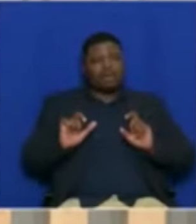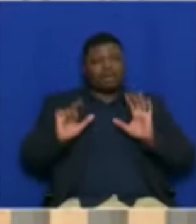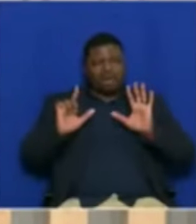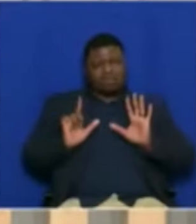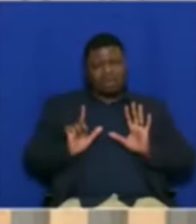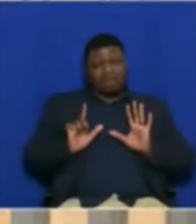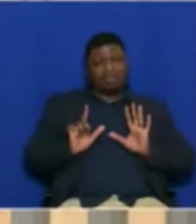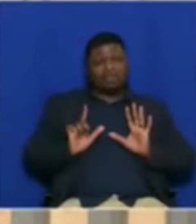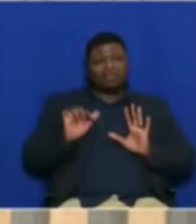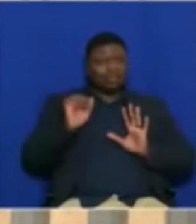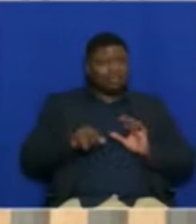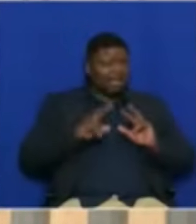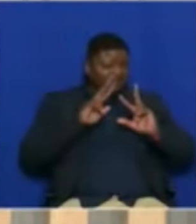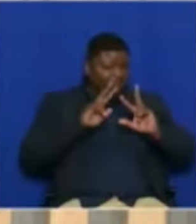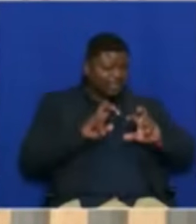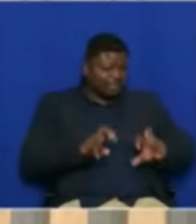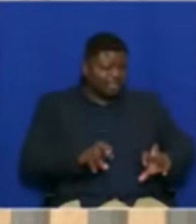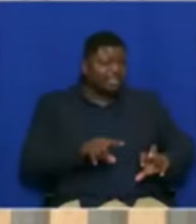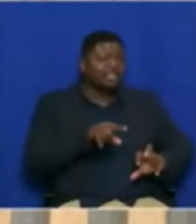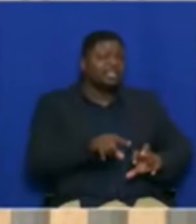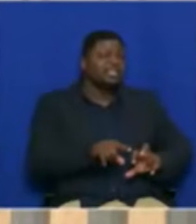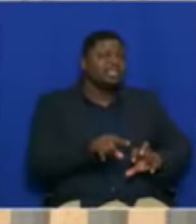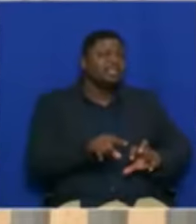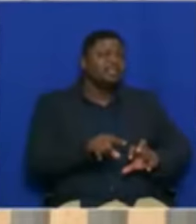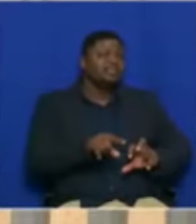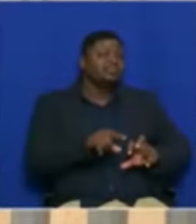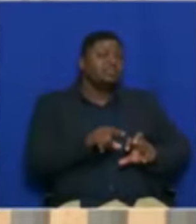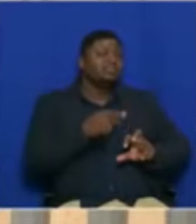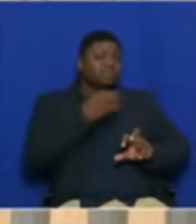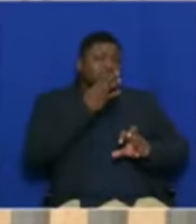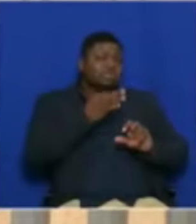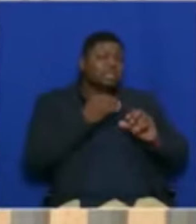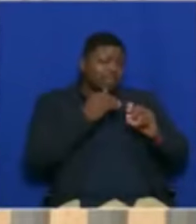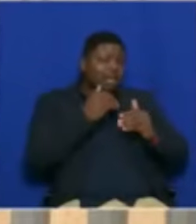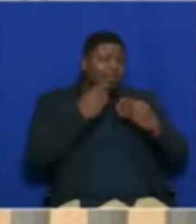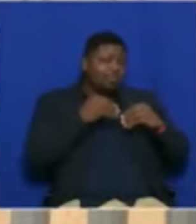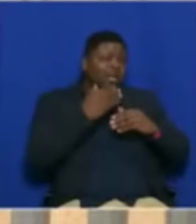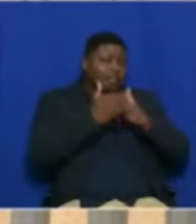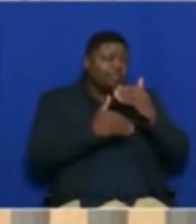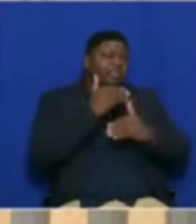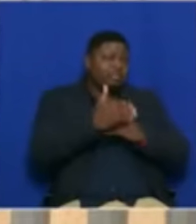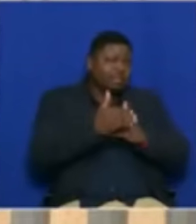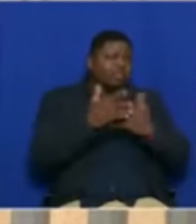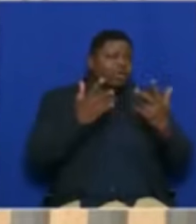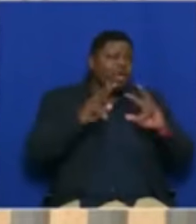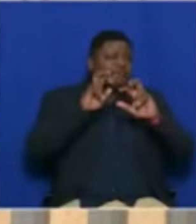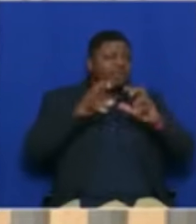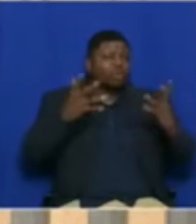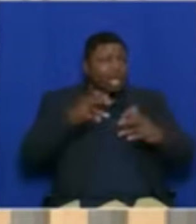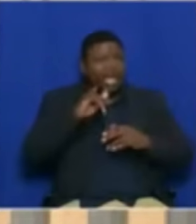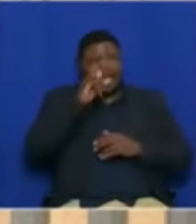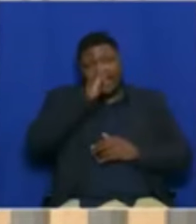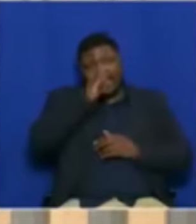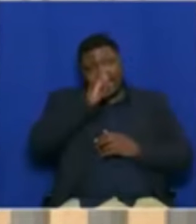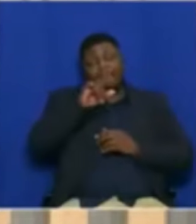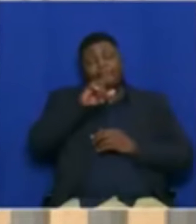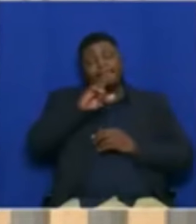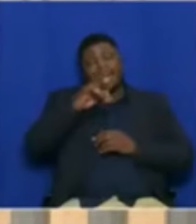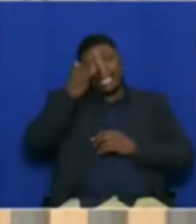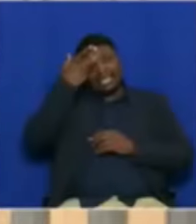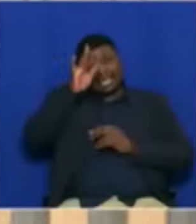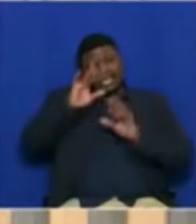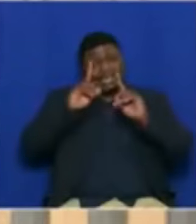you say is underway into crime Yes. intelligence, Yes. right? If I understand you correctly, as a